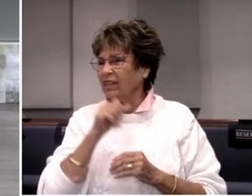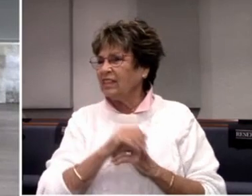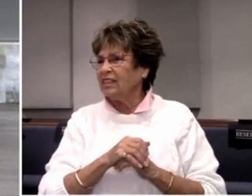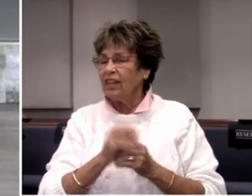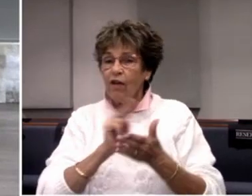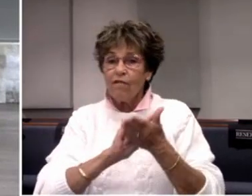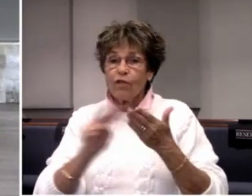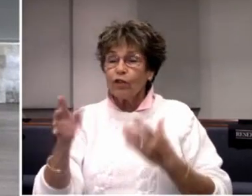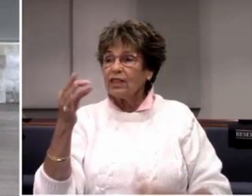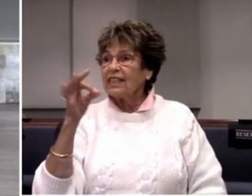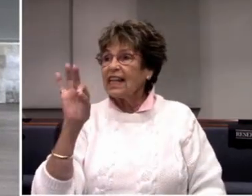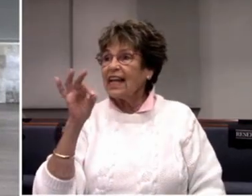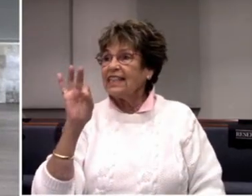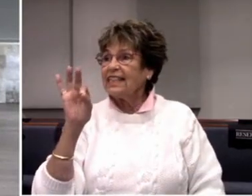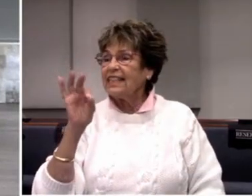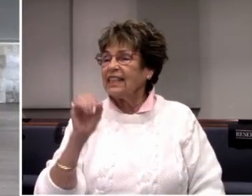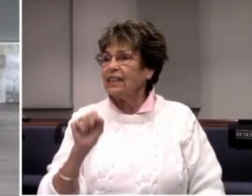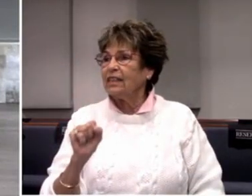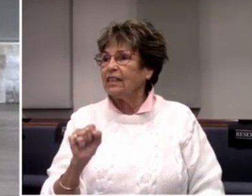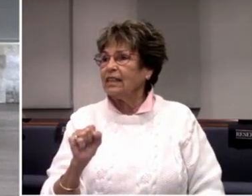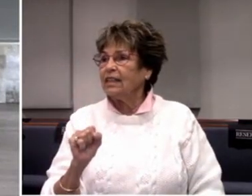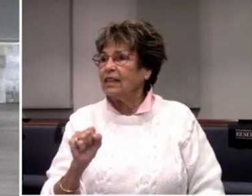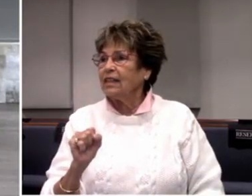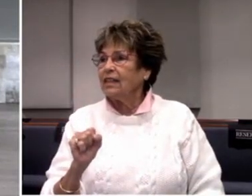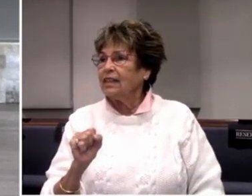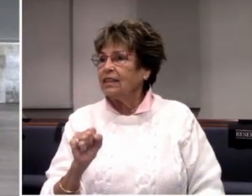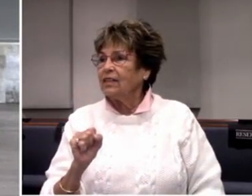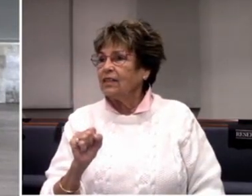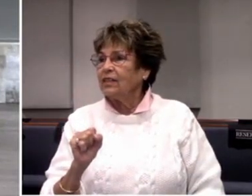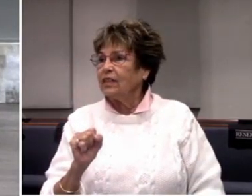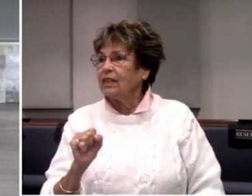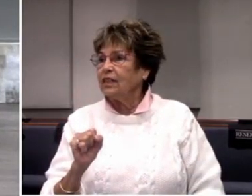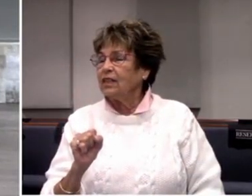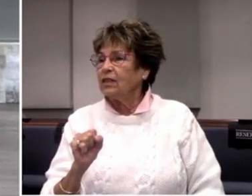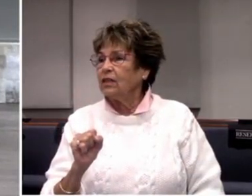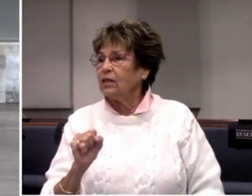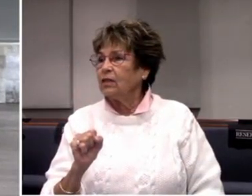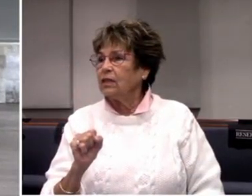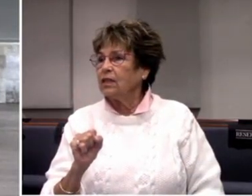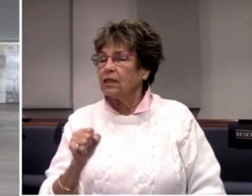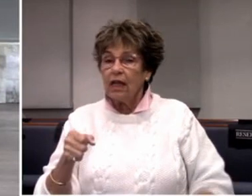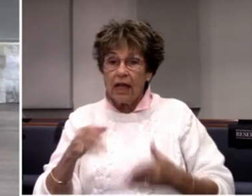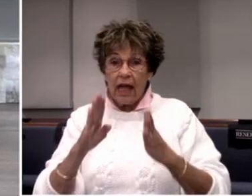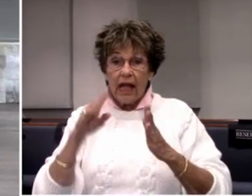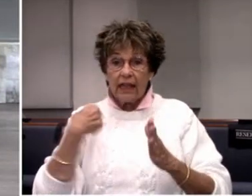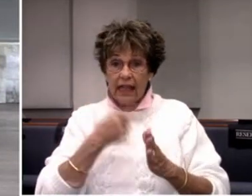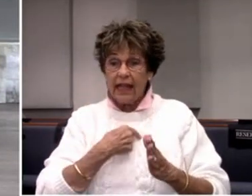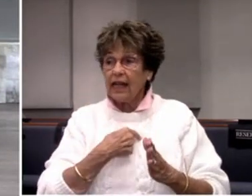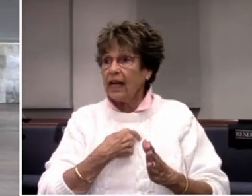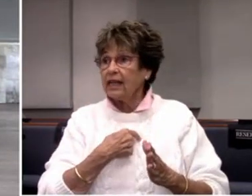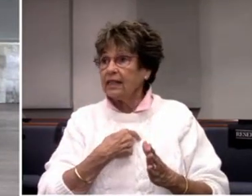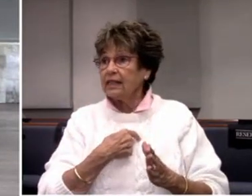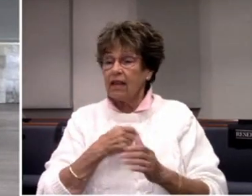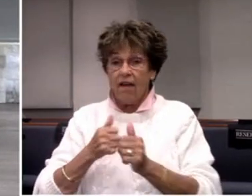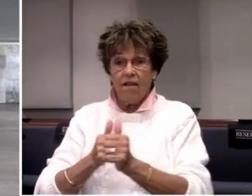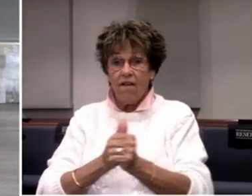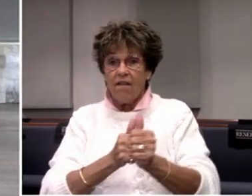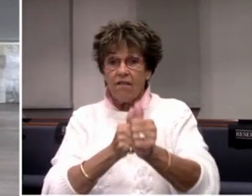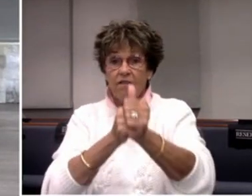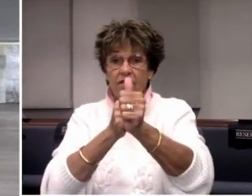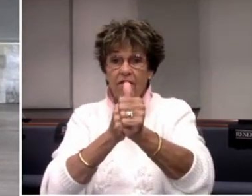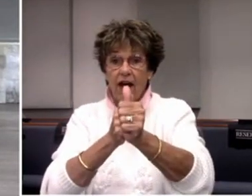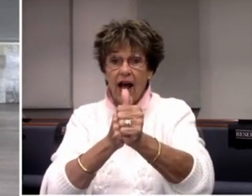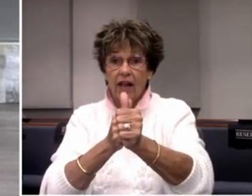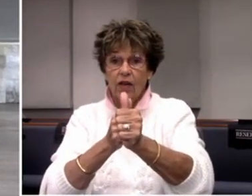Verse 19, let's read it out loud together, the whole verse, 1, 2, 3. Let us therefore follow after